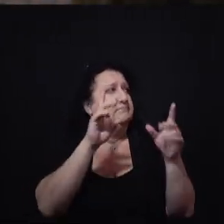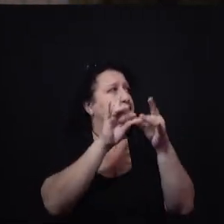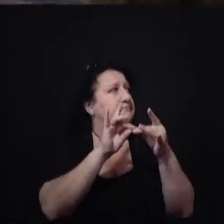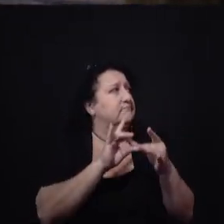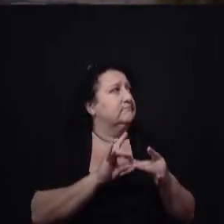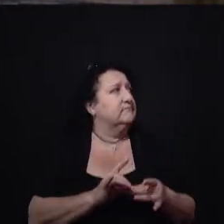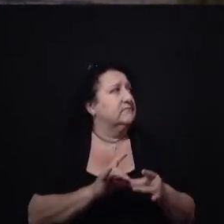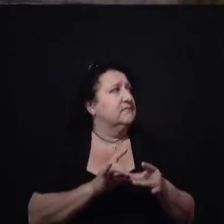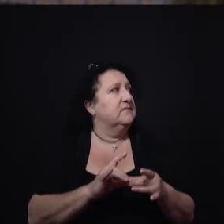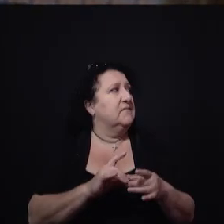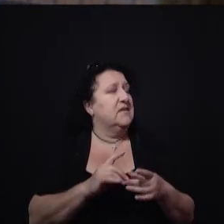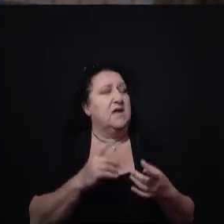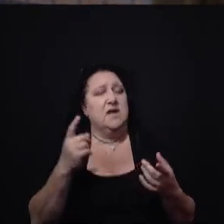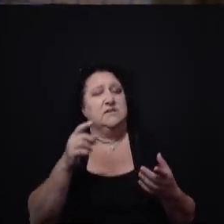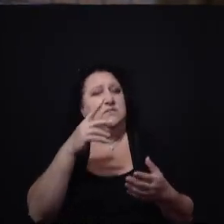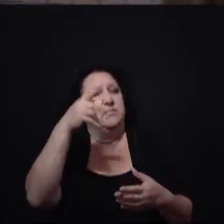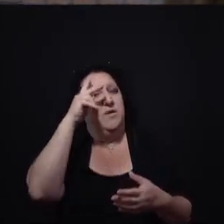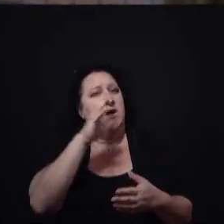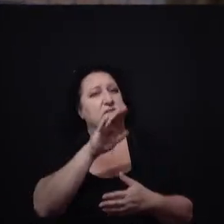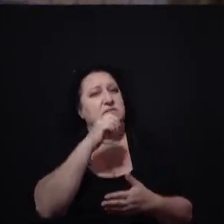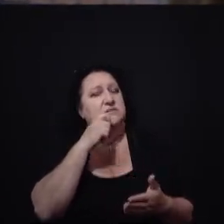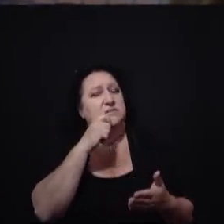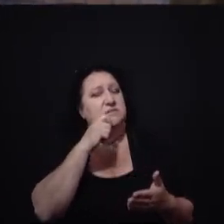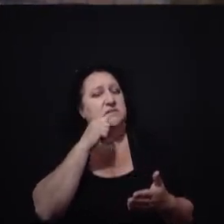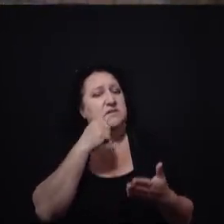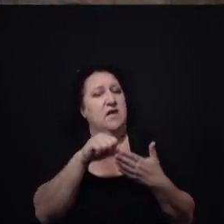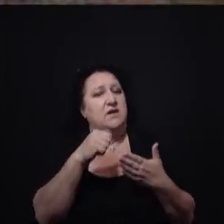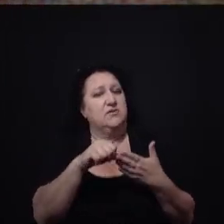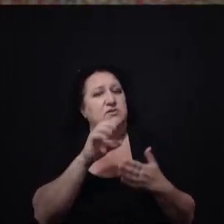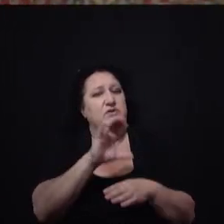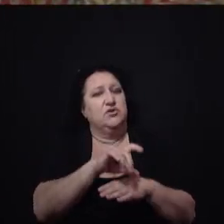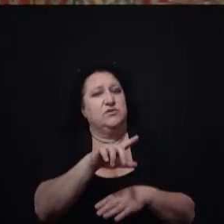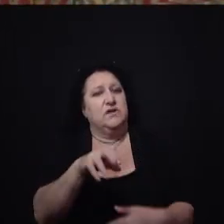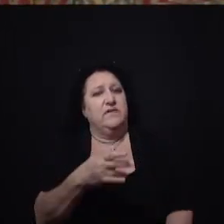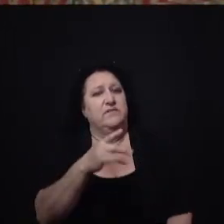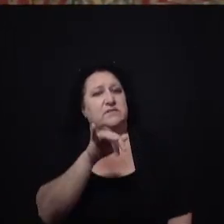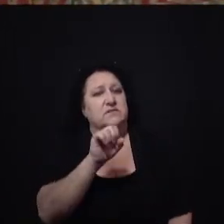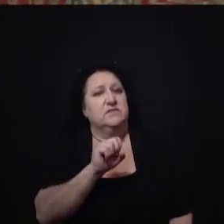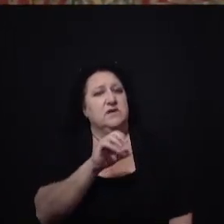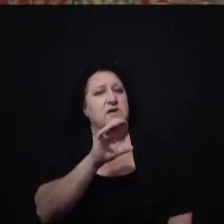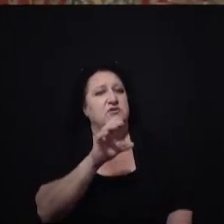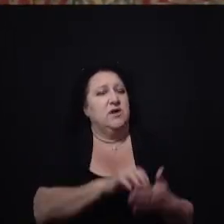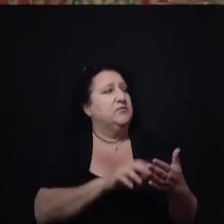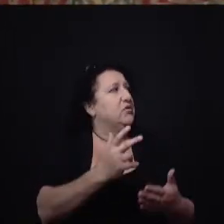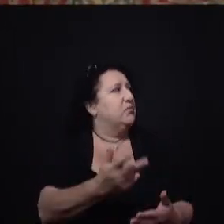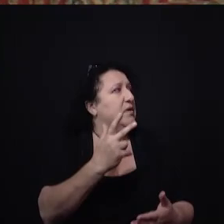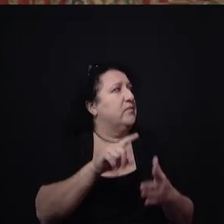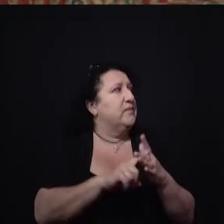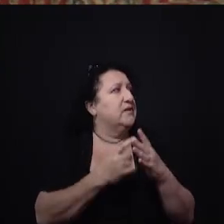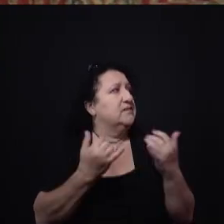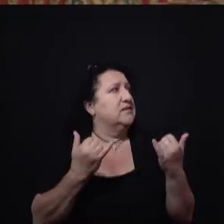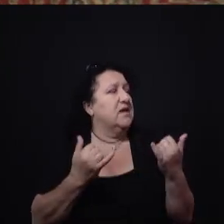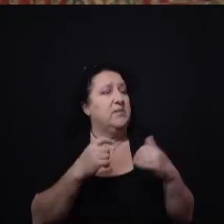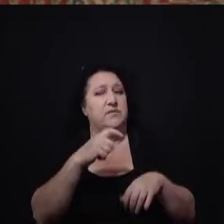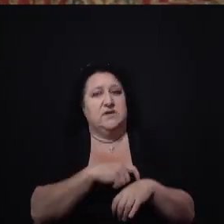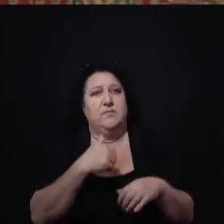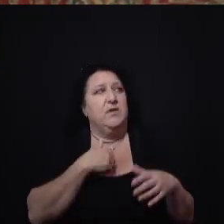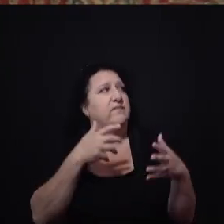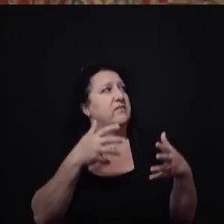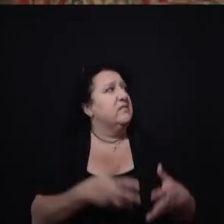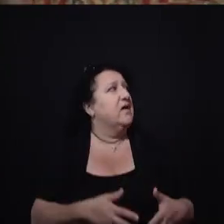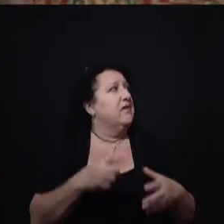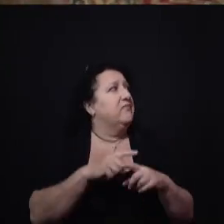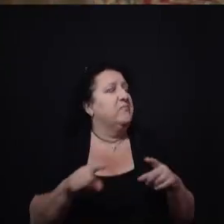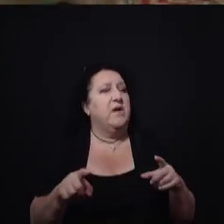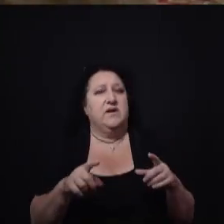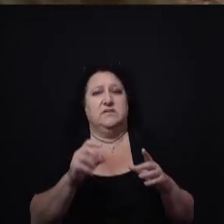church in Ephesus. We're going to be in chapter 3 today with the time that we have left, but to give us a little